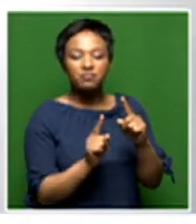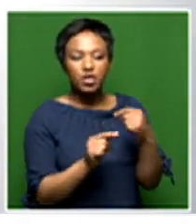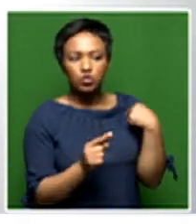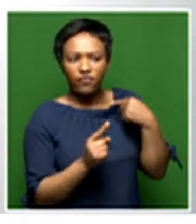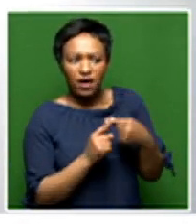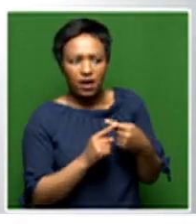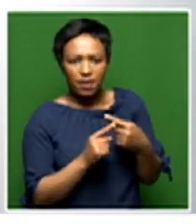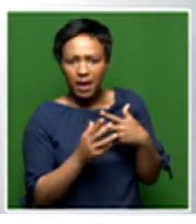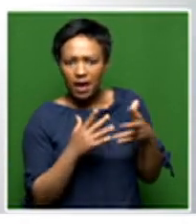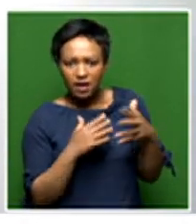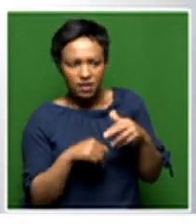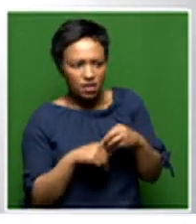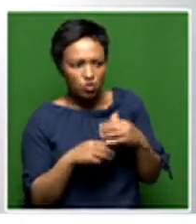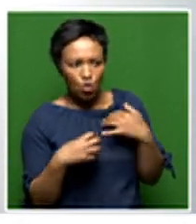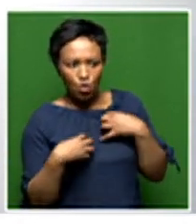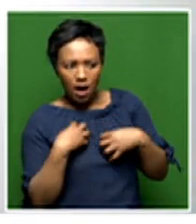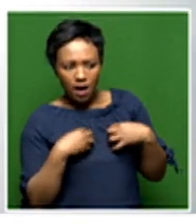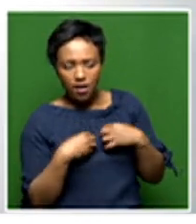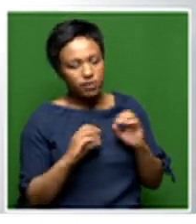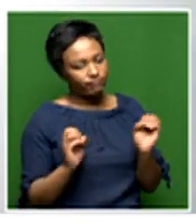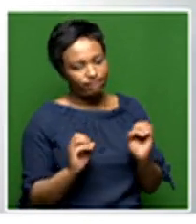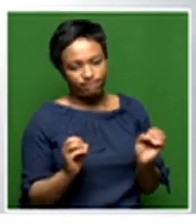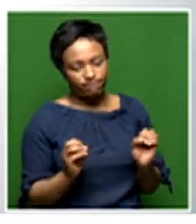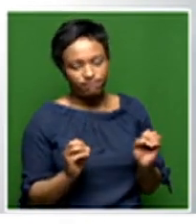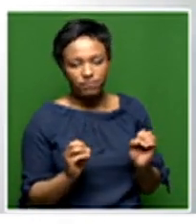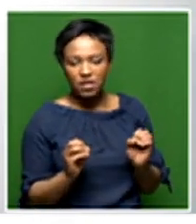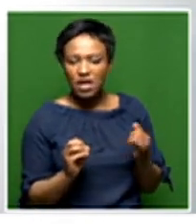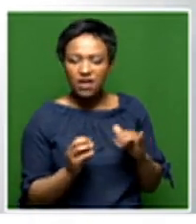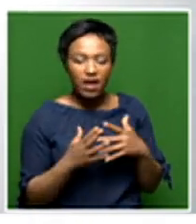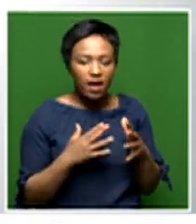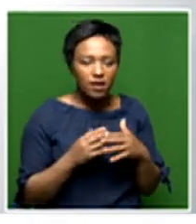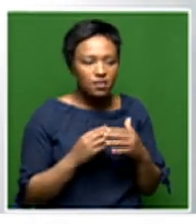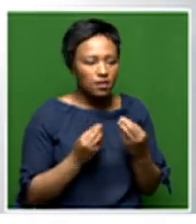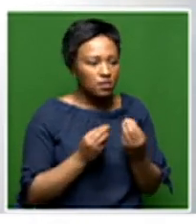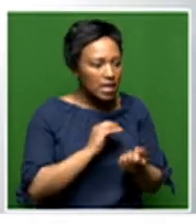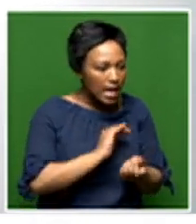that we need to worry about. If there is another side